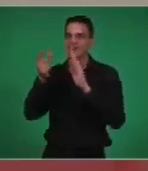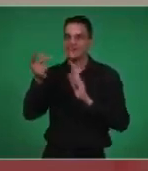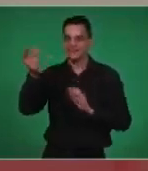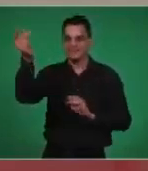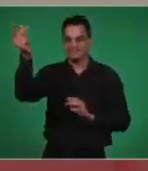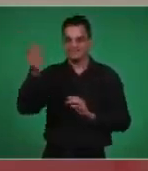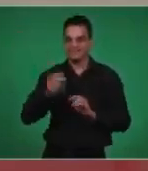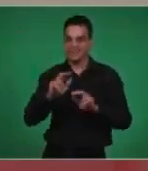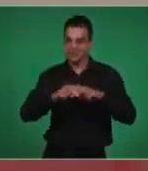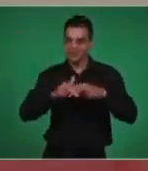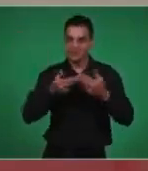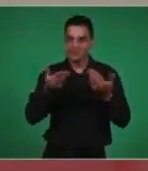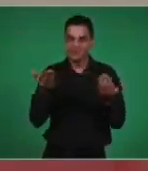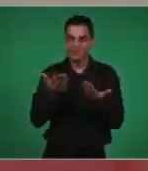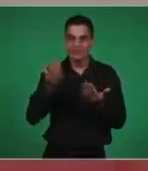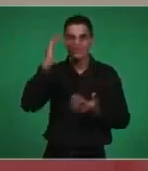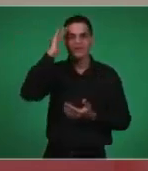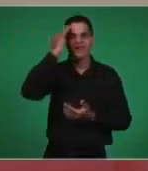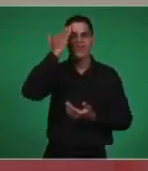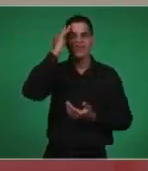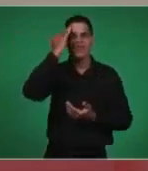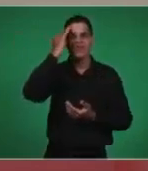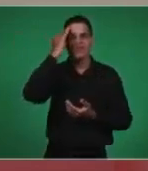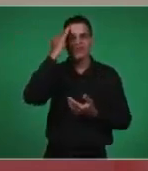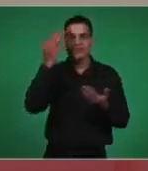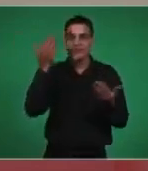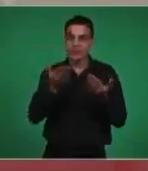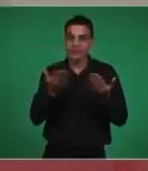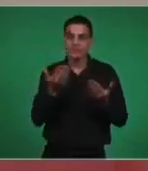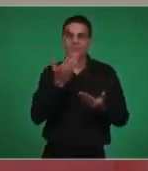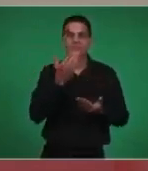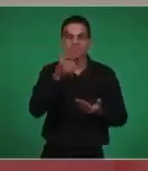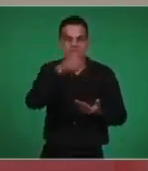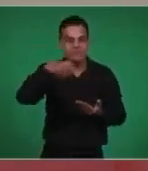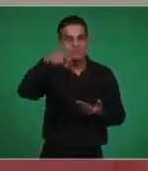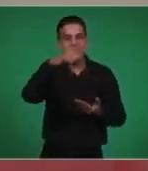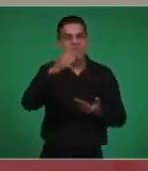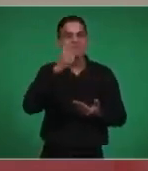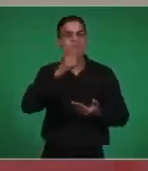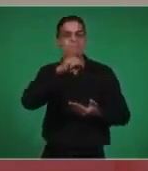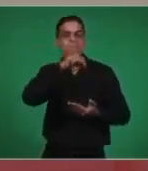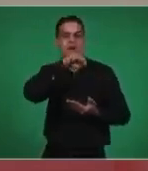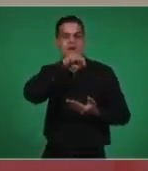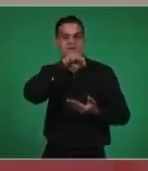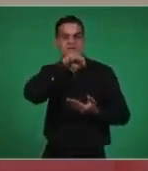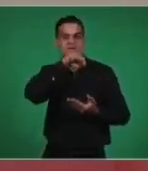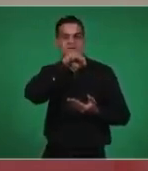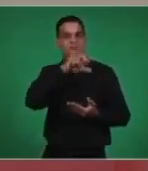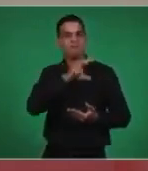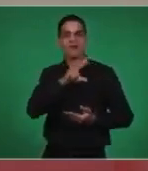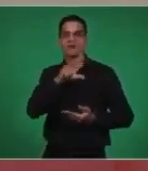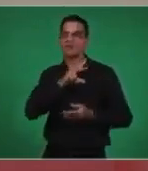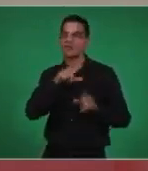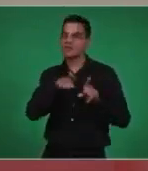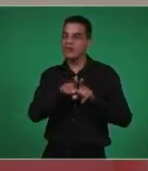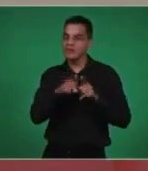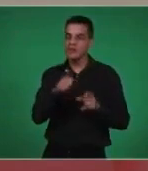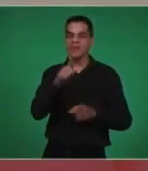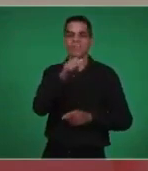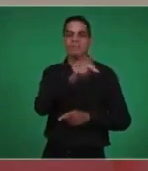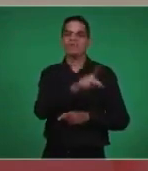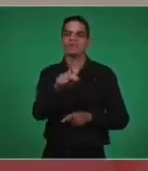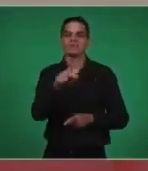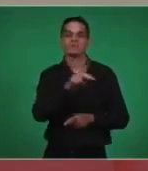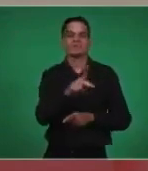So we need to understand this, and our appeal is for the mothers, but particularly for the teachers,